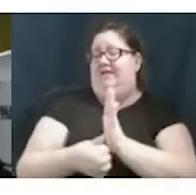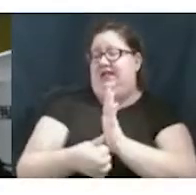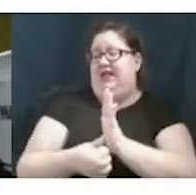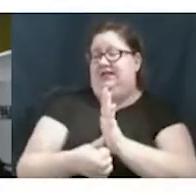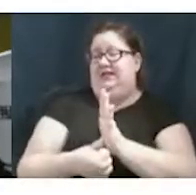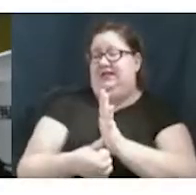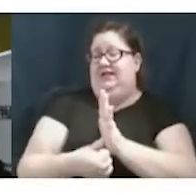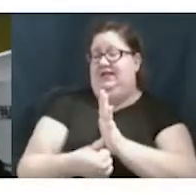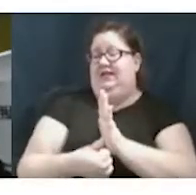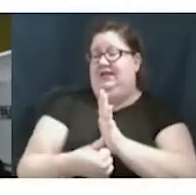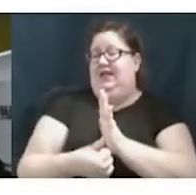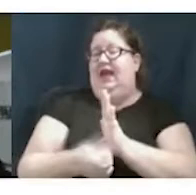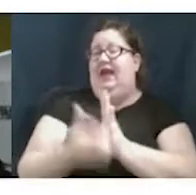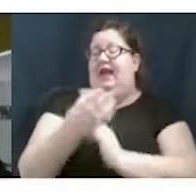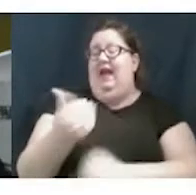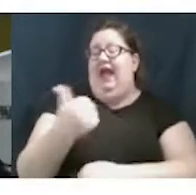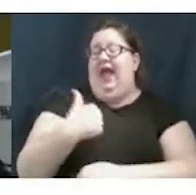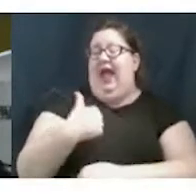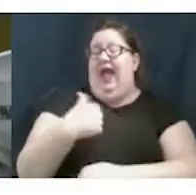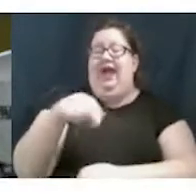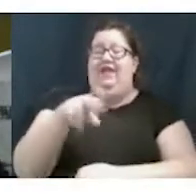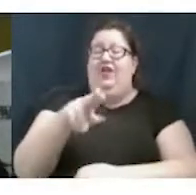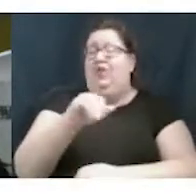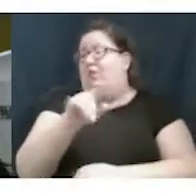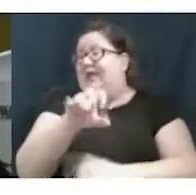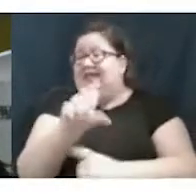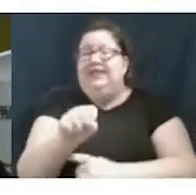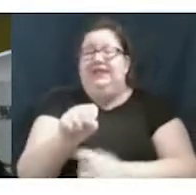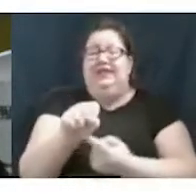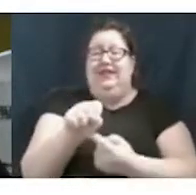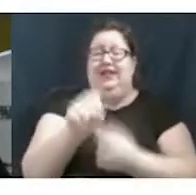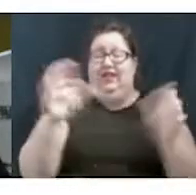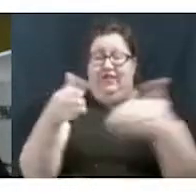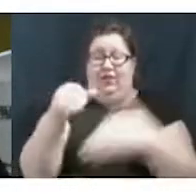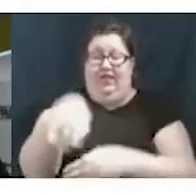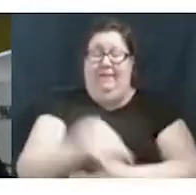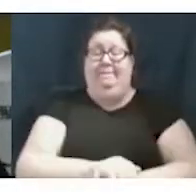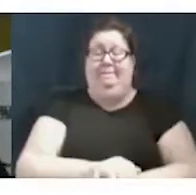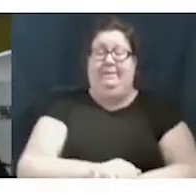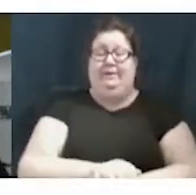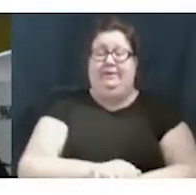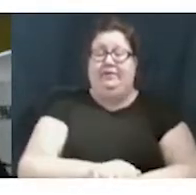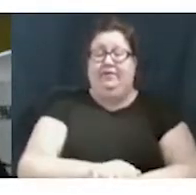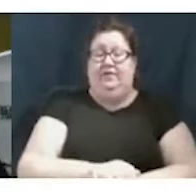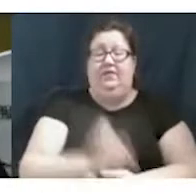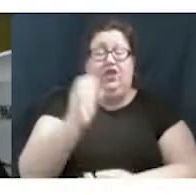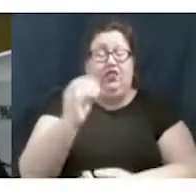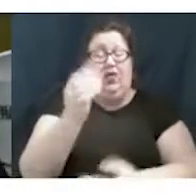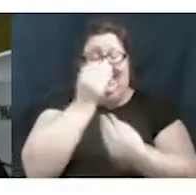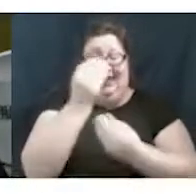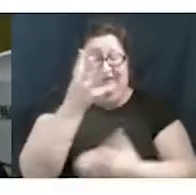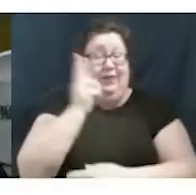then I even have a quiz that focuses on that. And so the info that you'll see